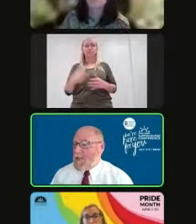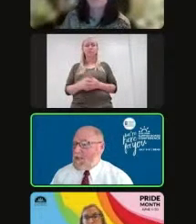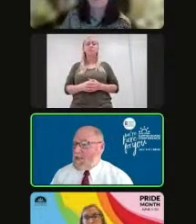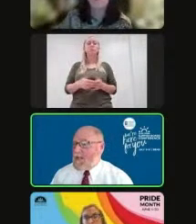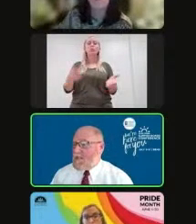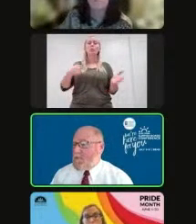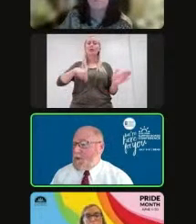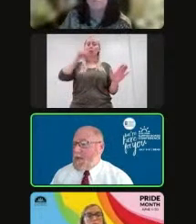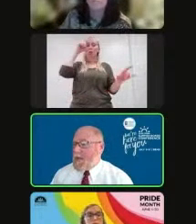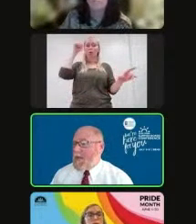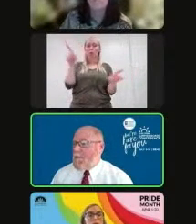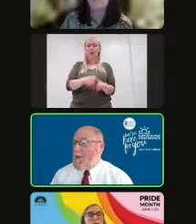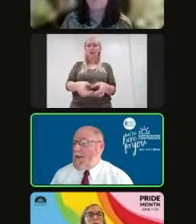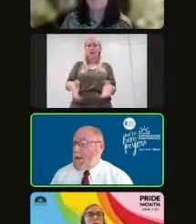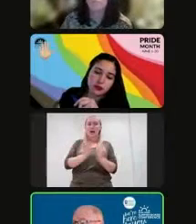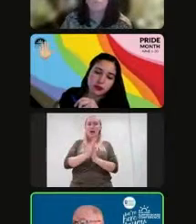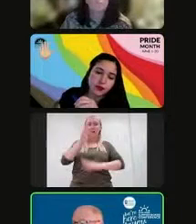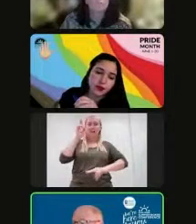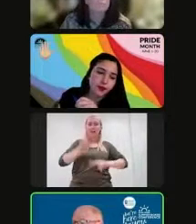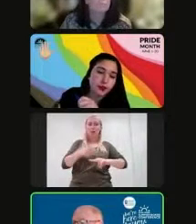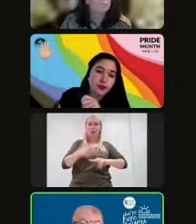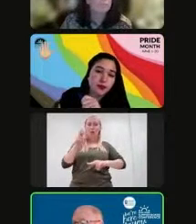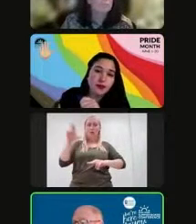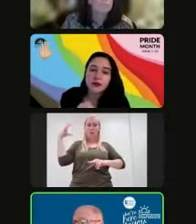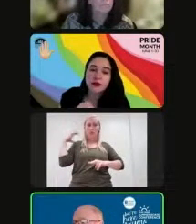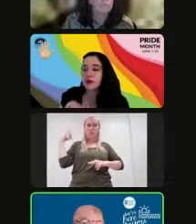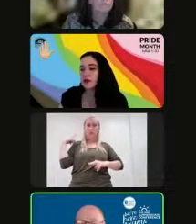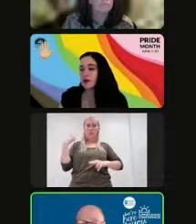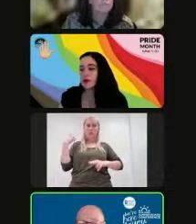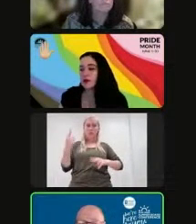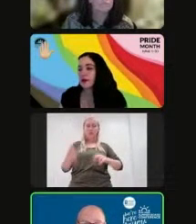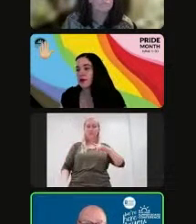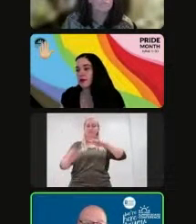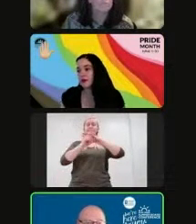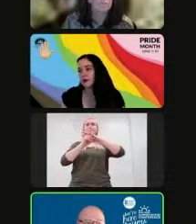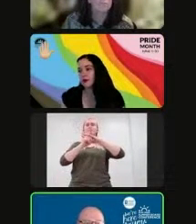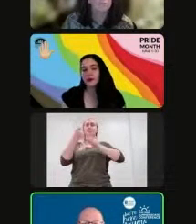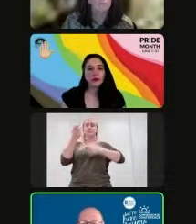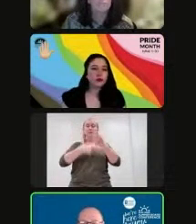item on the agenda instead of bringing it up unexpectedly at the meeting.